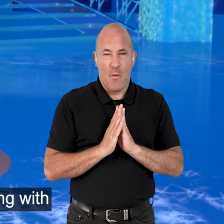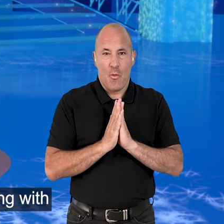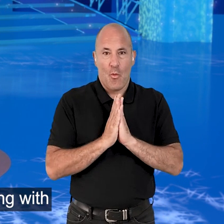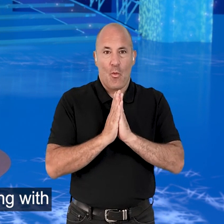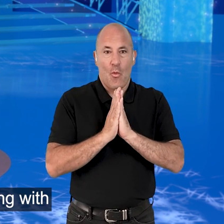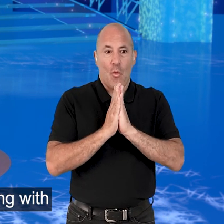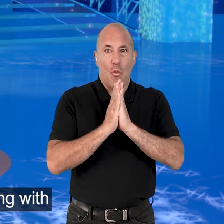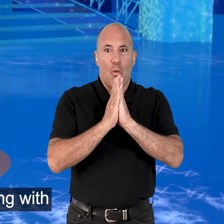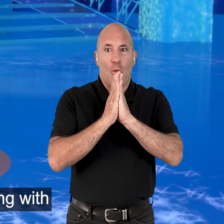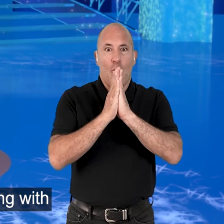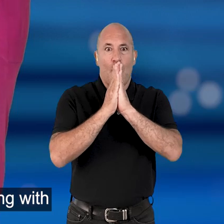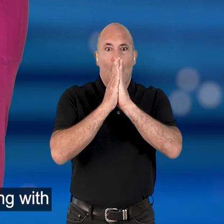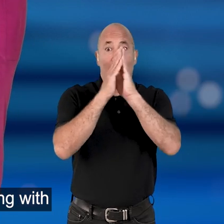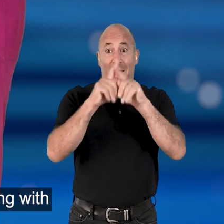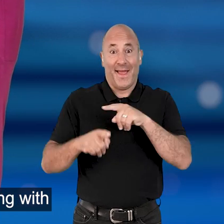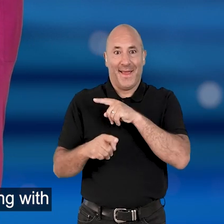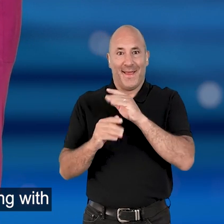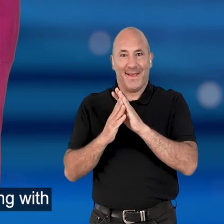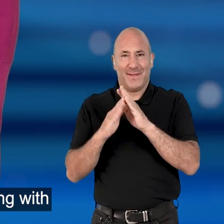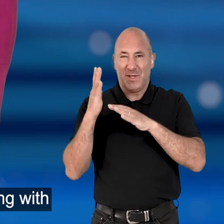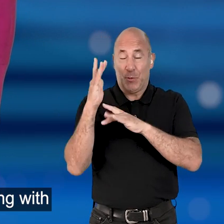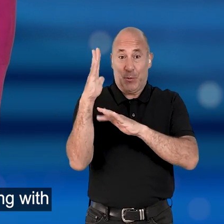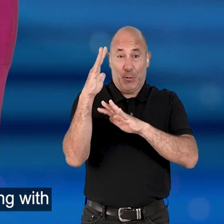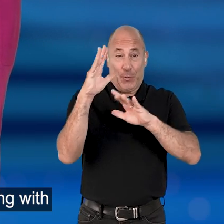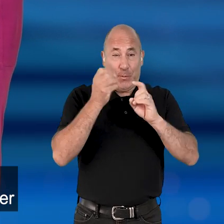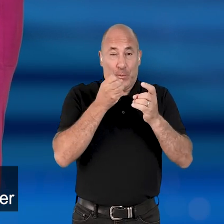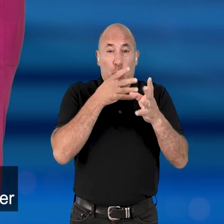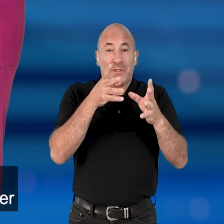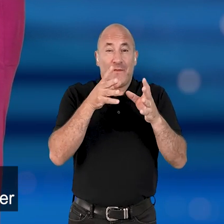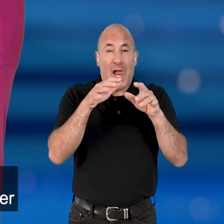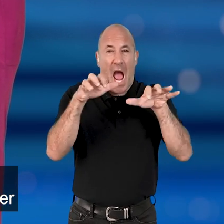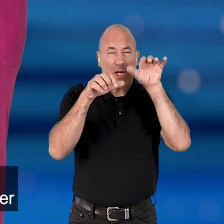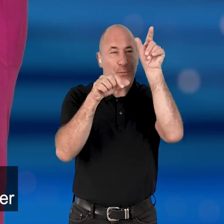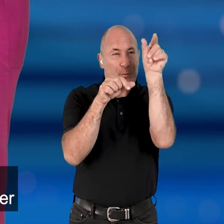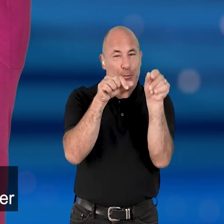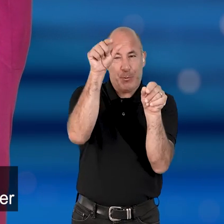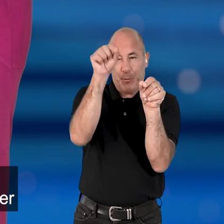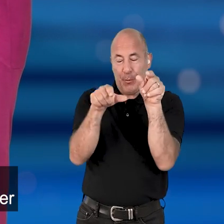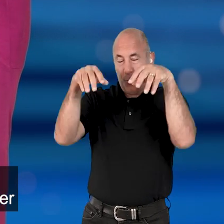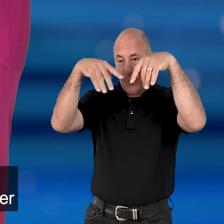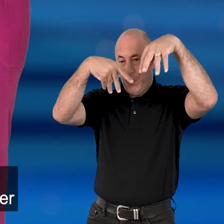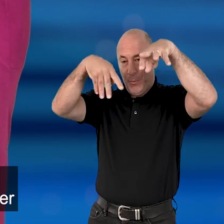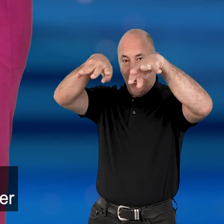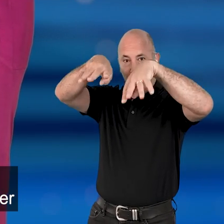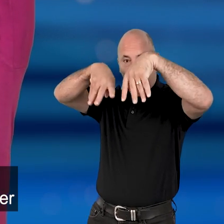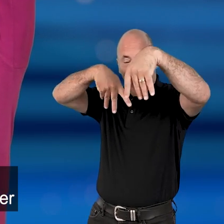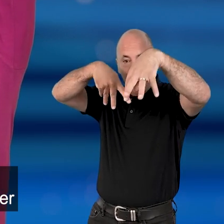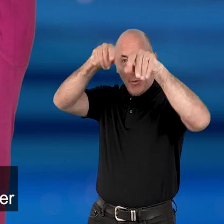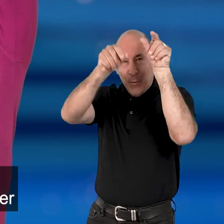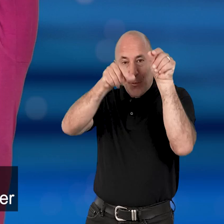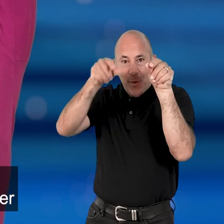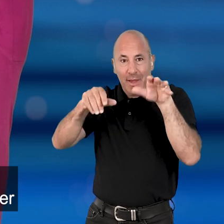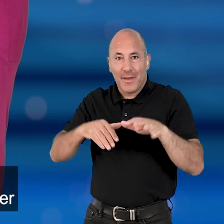up tall. Now, these trees are dangling with the most beautiful jingly-jangly icicles. I wonder